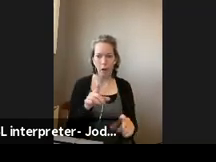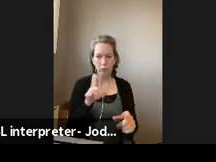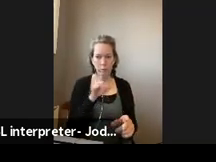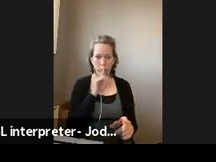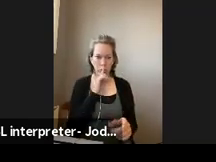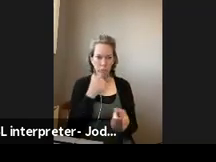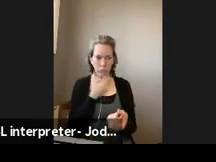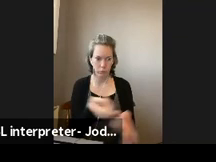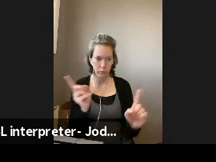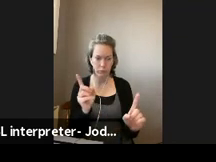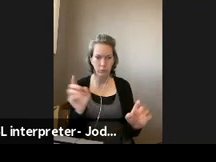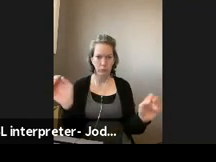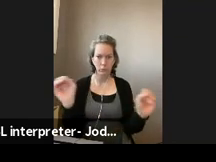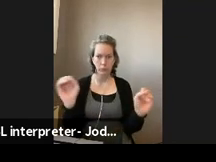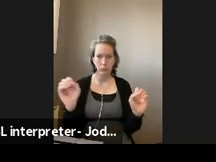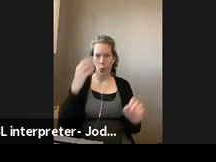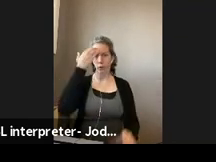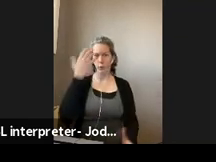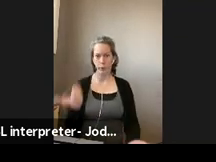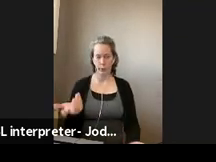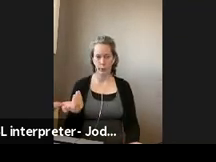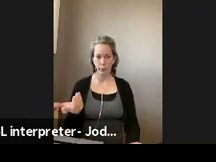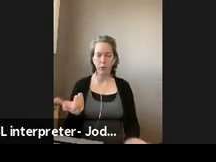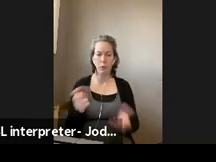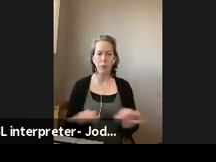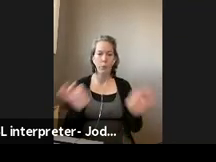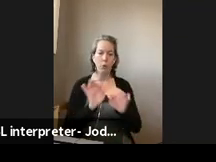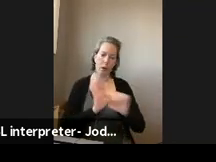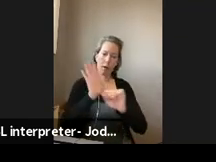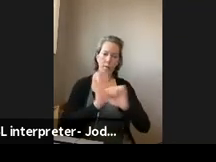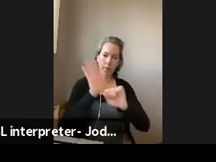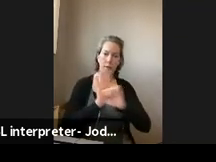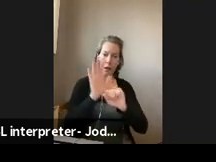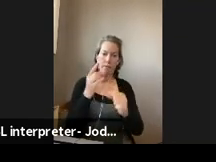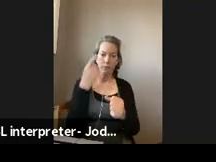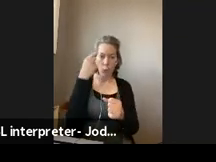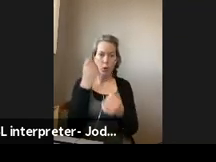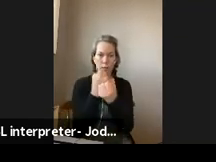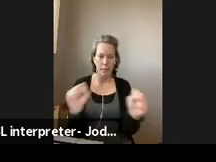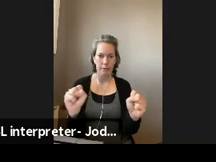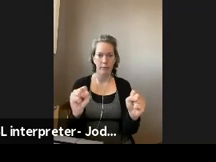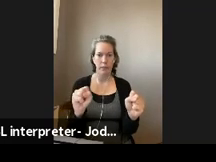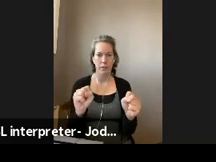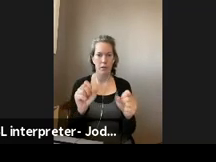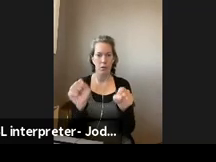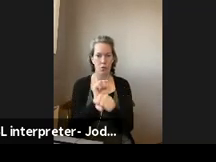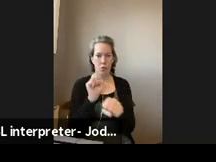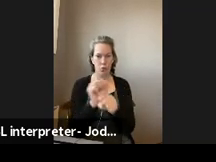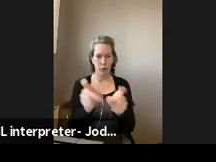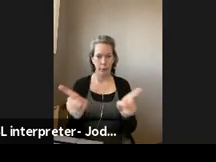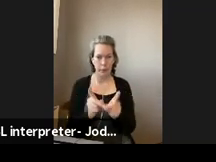an advocate in the workplace for safety. And make sure you know what everything is